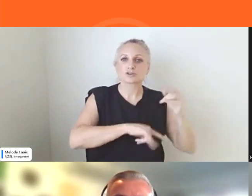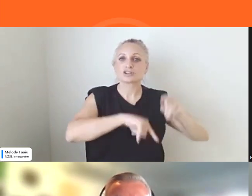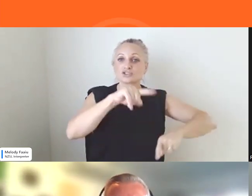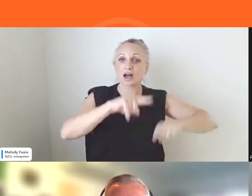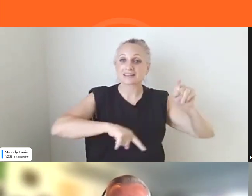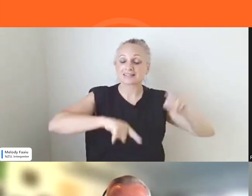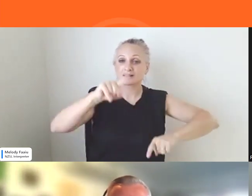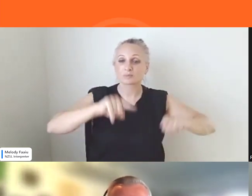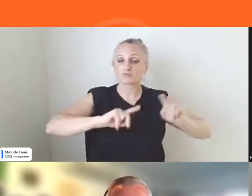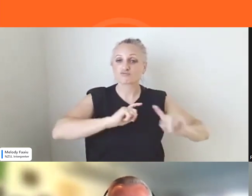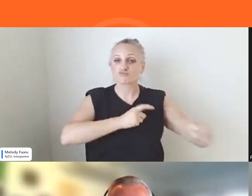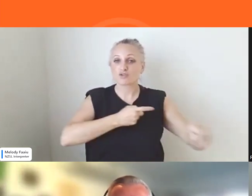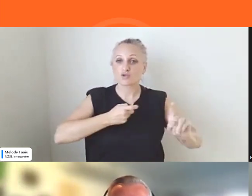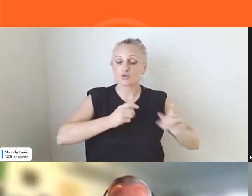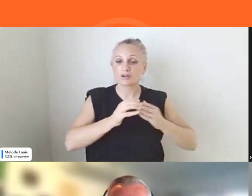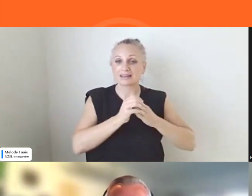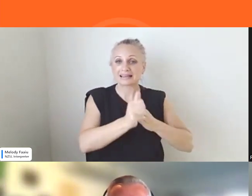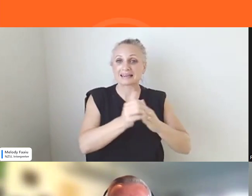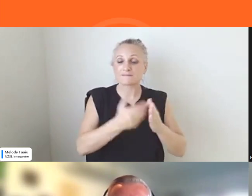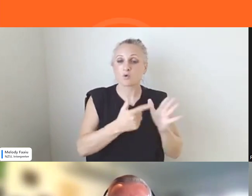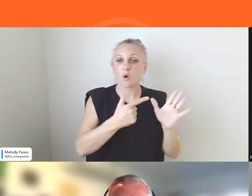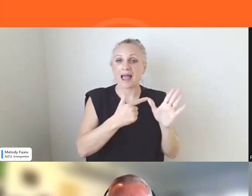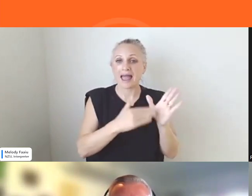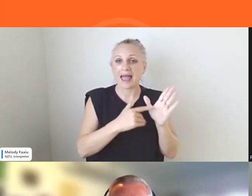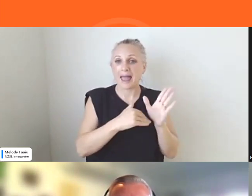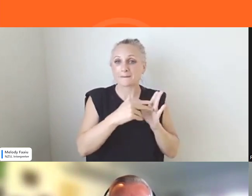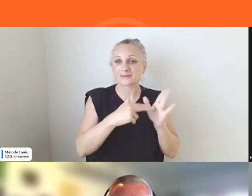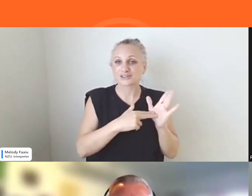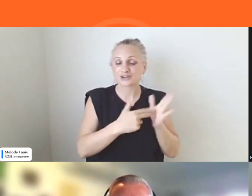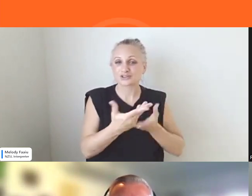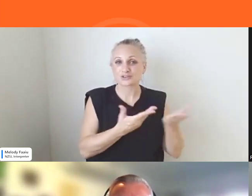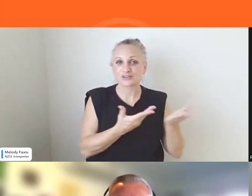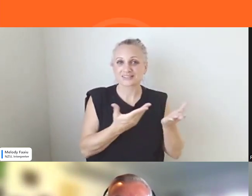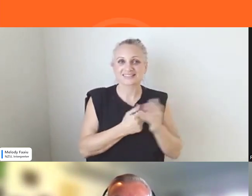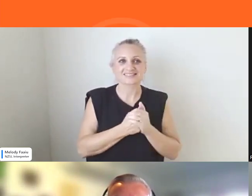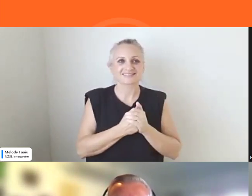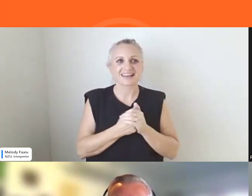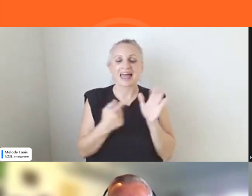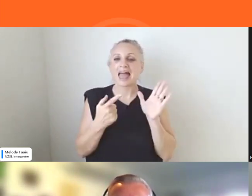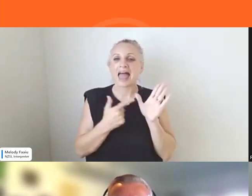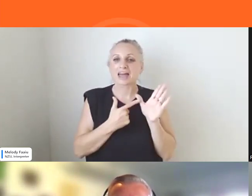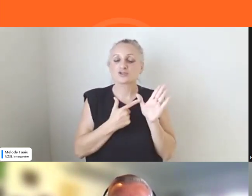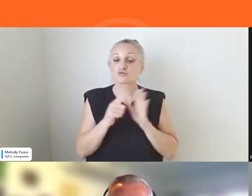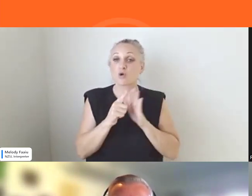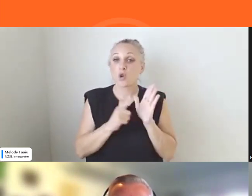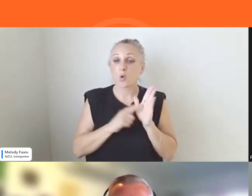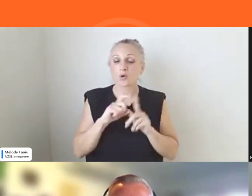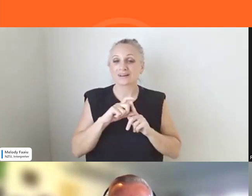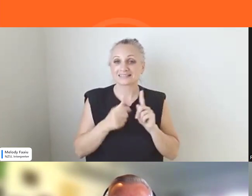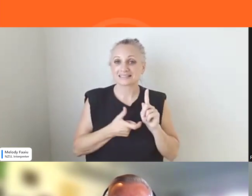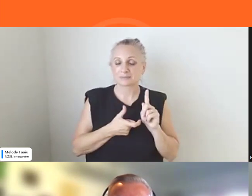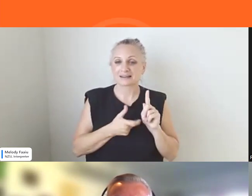Web Services. Andrew Law is the Digital Accessibility Specialist at Ministry of Social